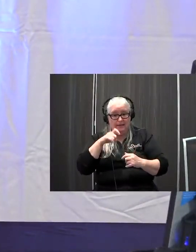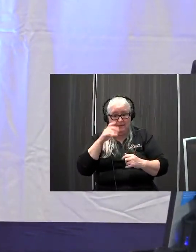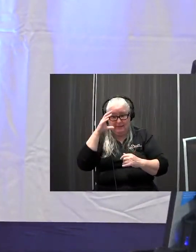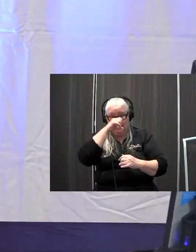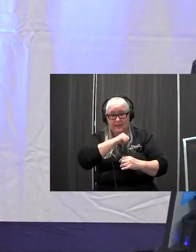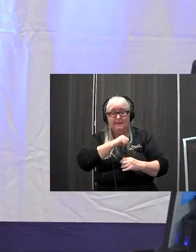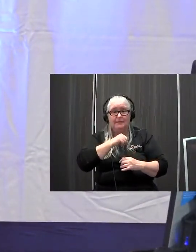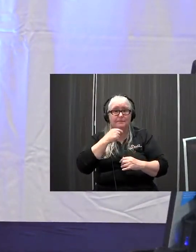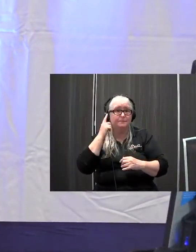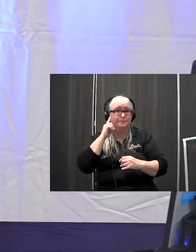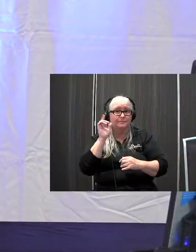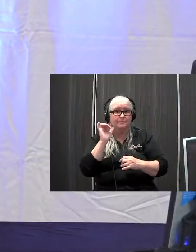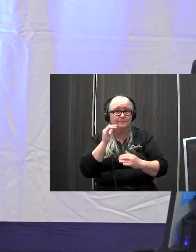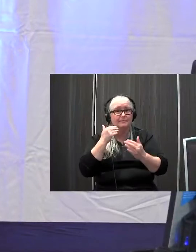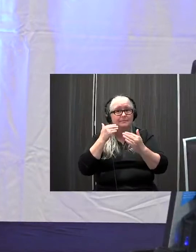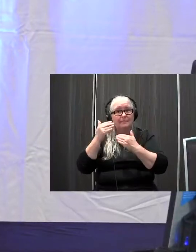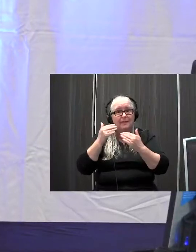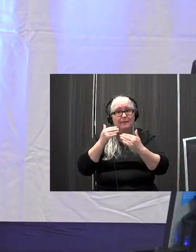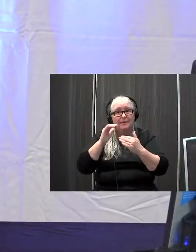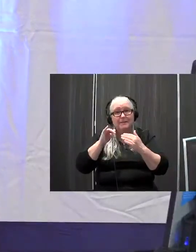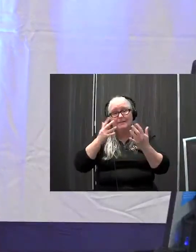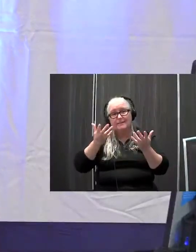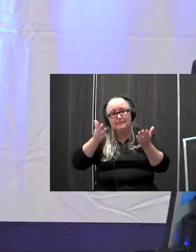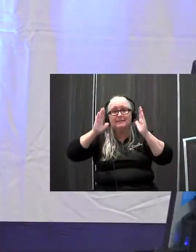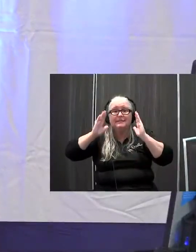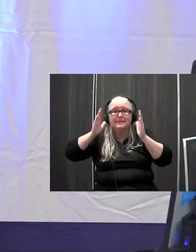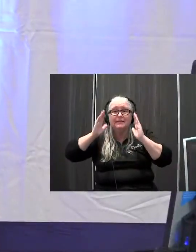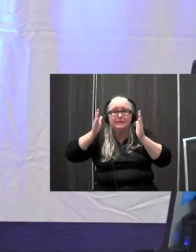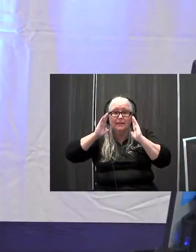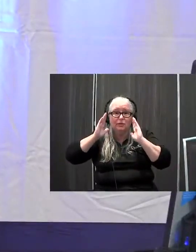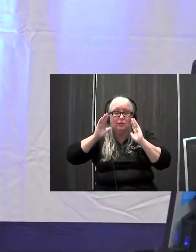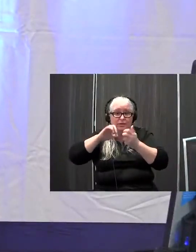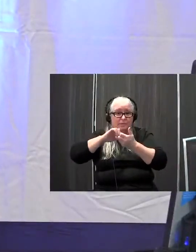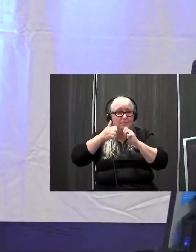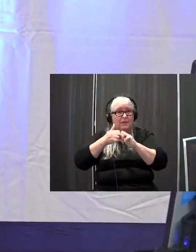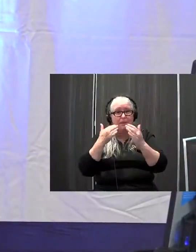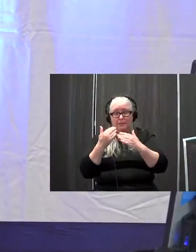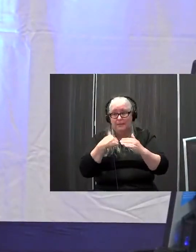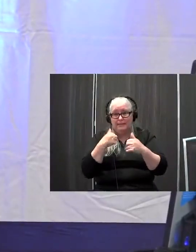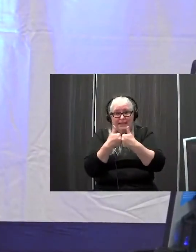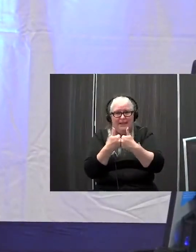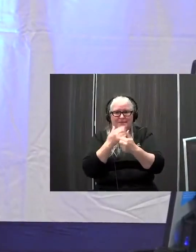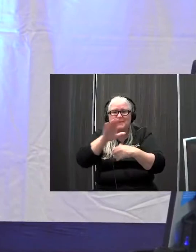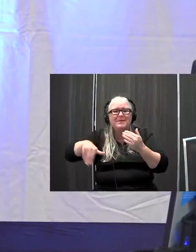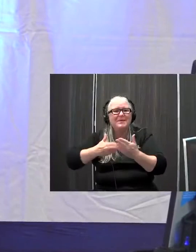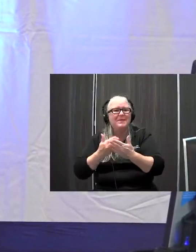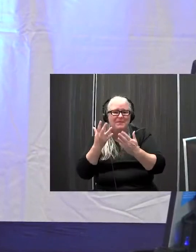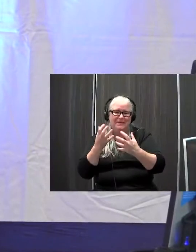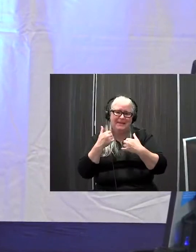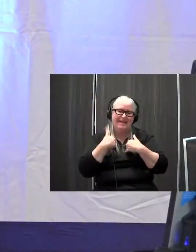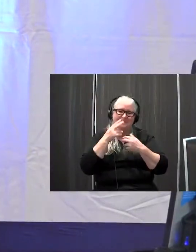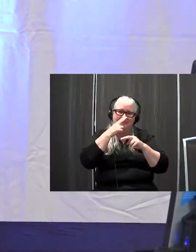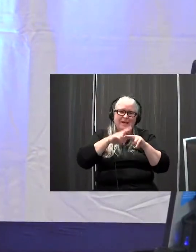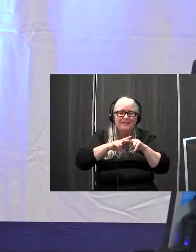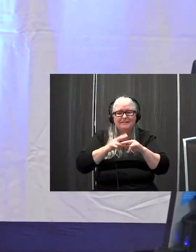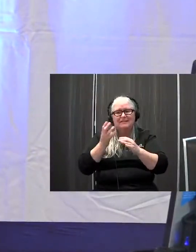it sounds like it might be a little bit an attention thing. It might also be a little bit just trying to have a game. We all want to have fun interactions with people. So